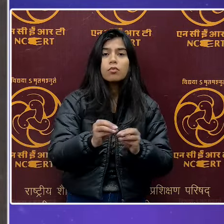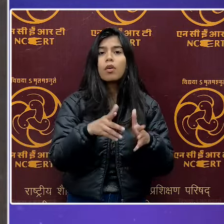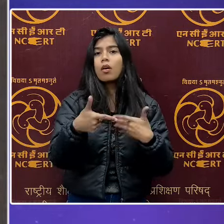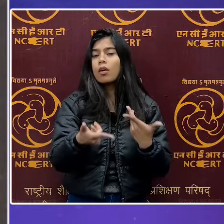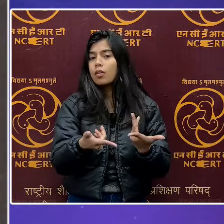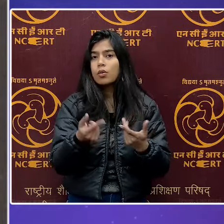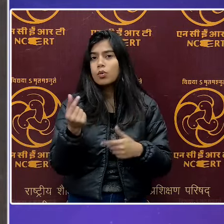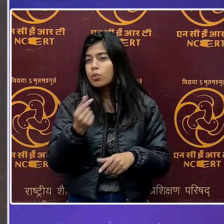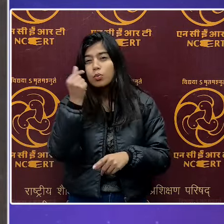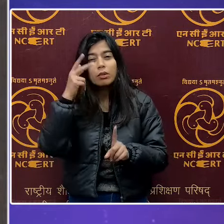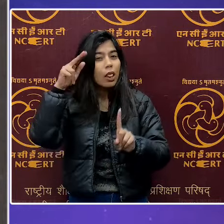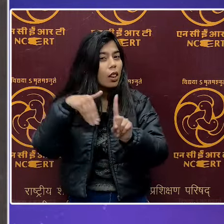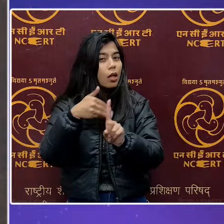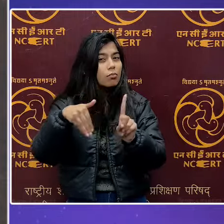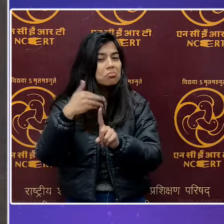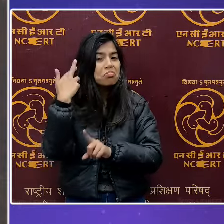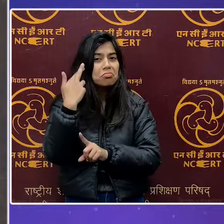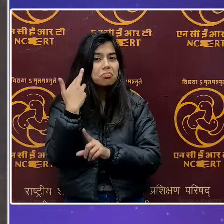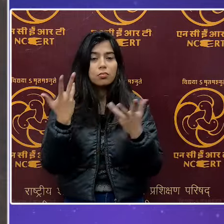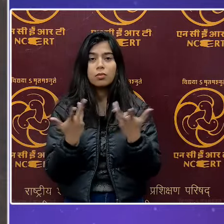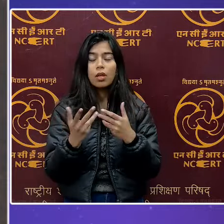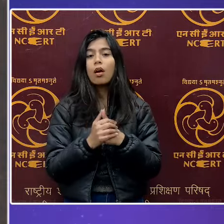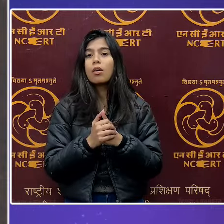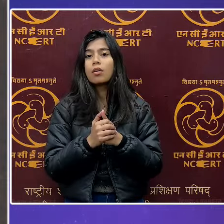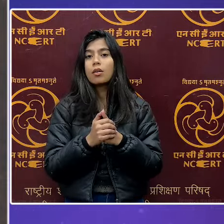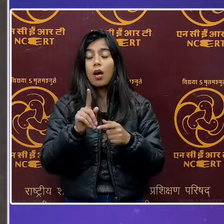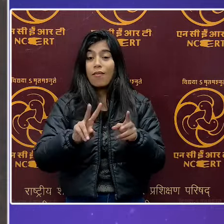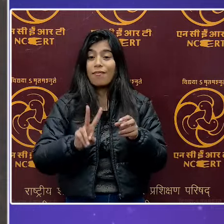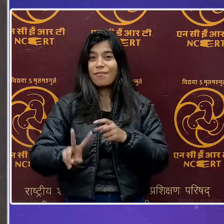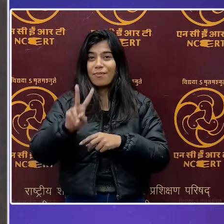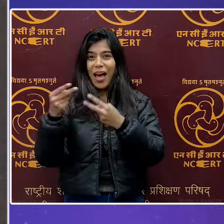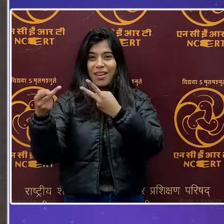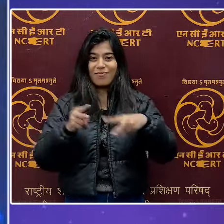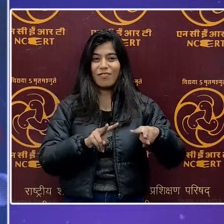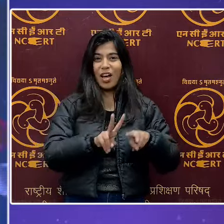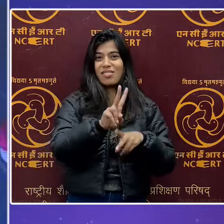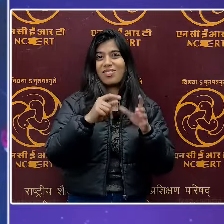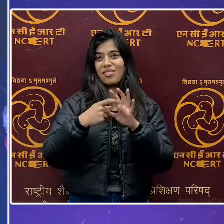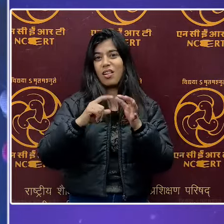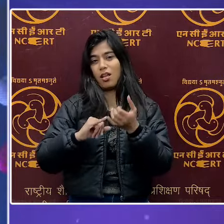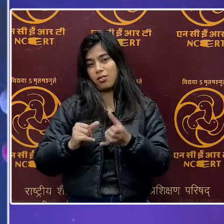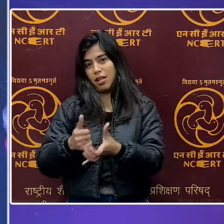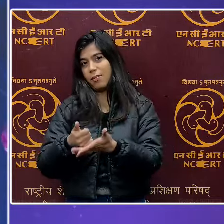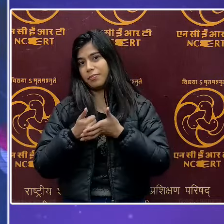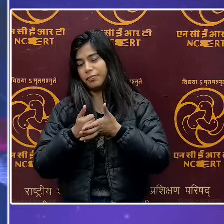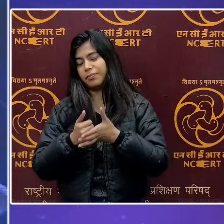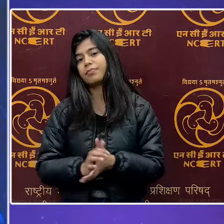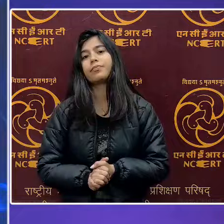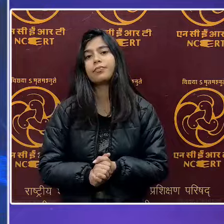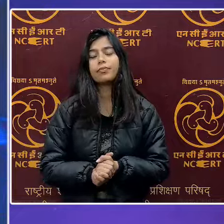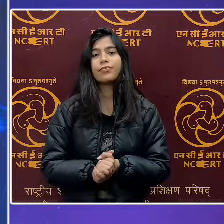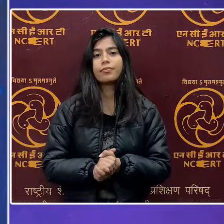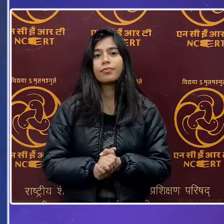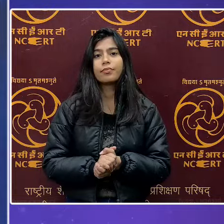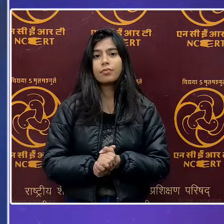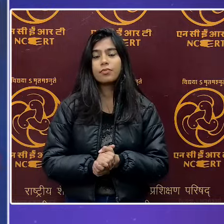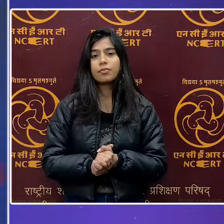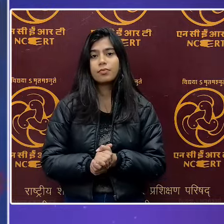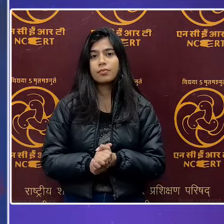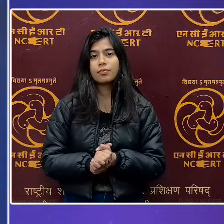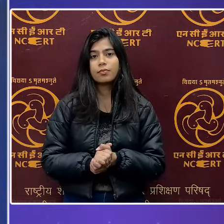potential energy to kinetic energy and vice versa. Okay. Now let's